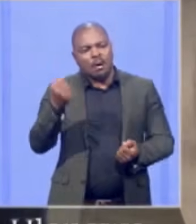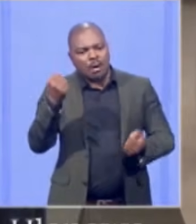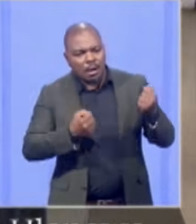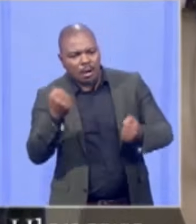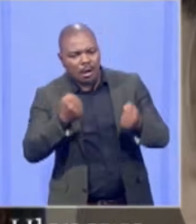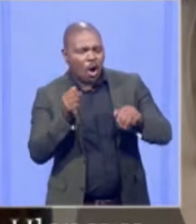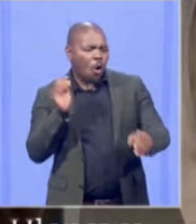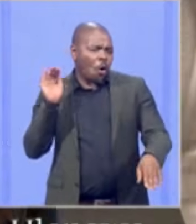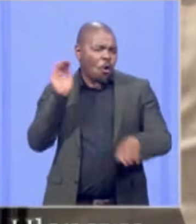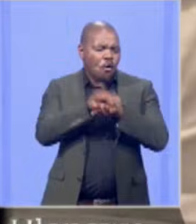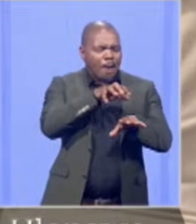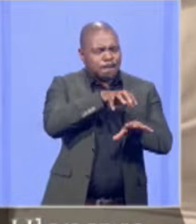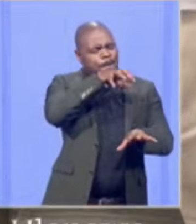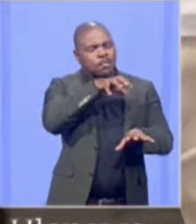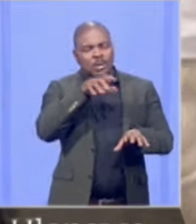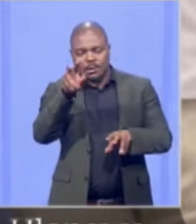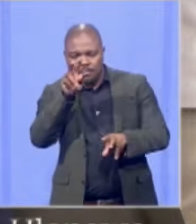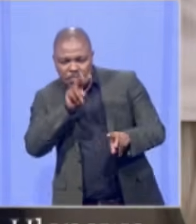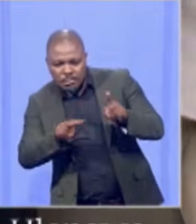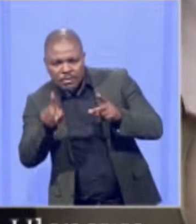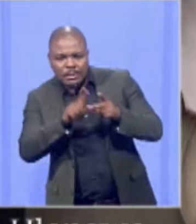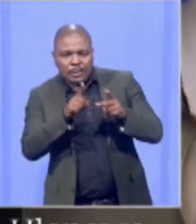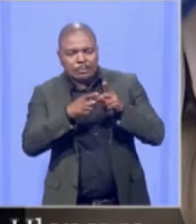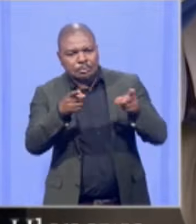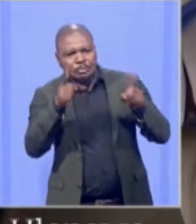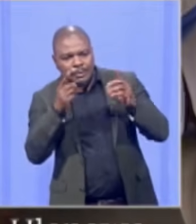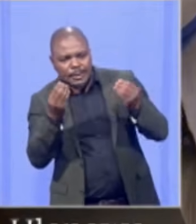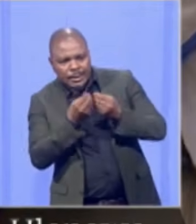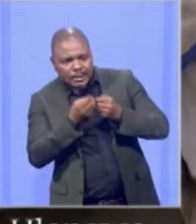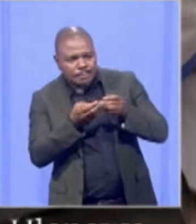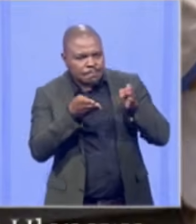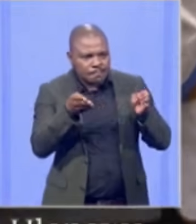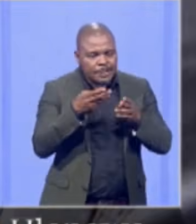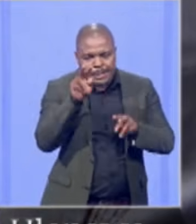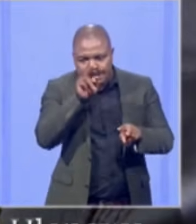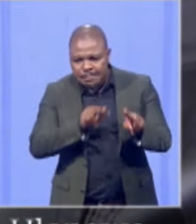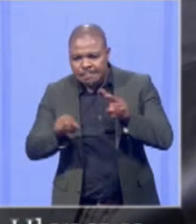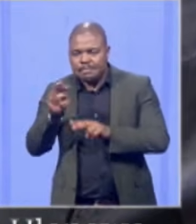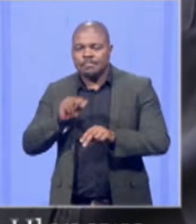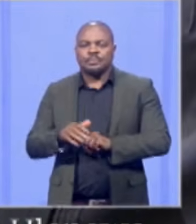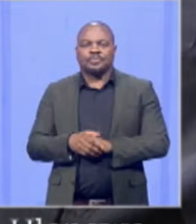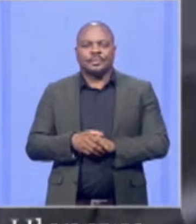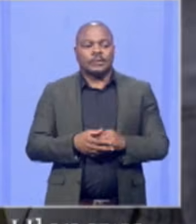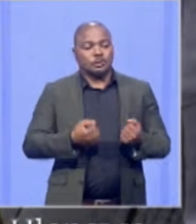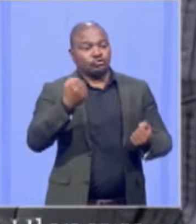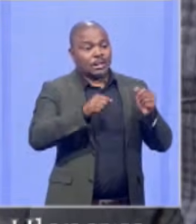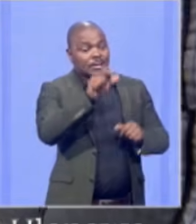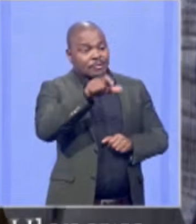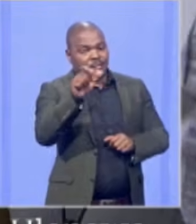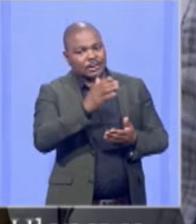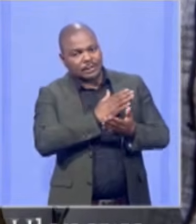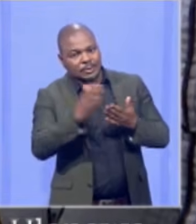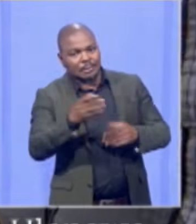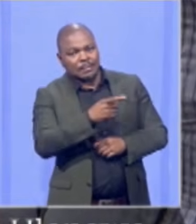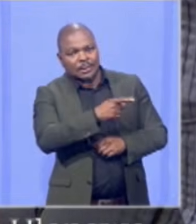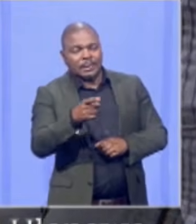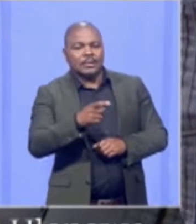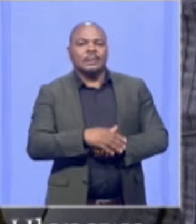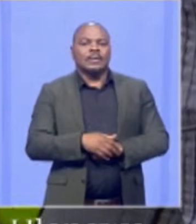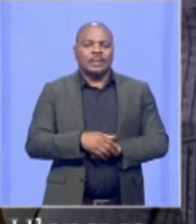rweleng phetelela le go sekaseka dibetsa tse di fitlhelwang mo bakgweetsing. Fa bakgweetsi bangwe ba ne ba ikuela